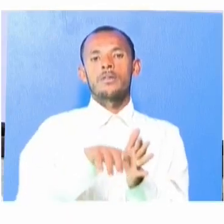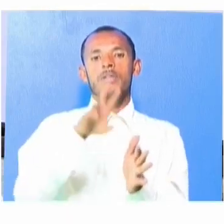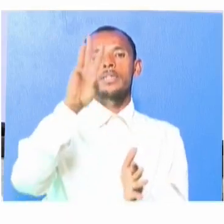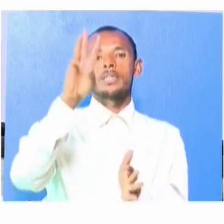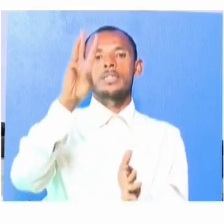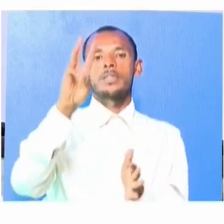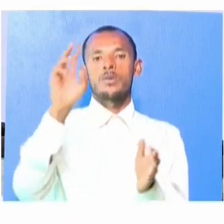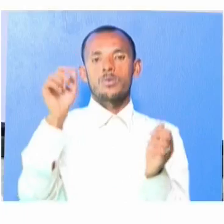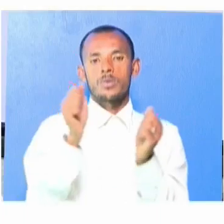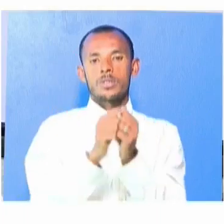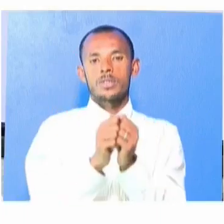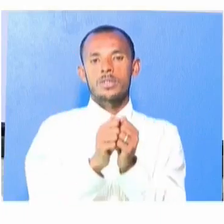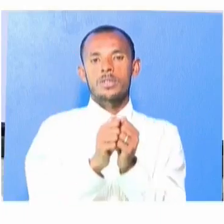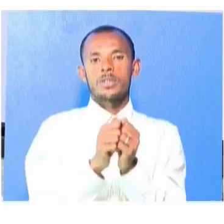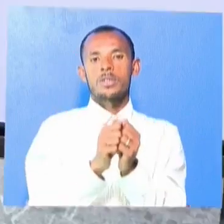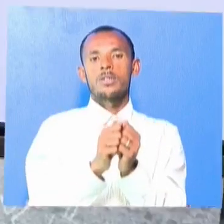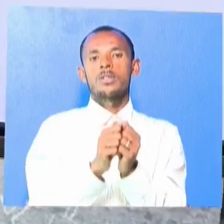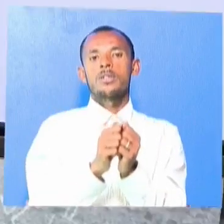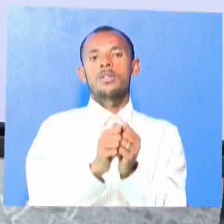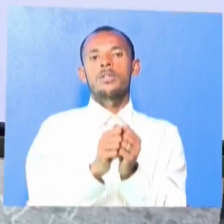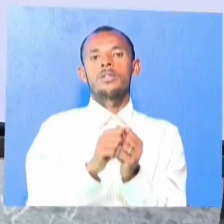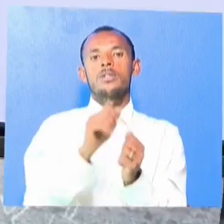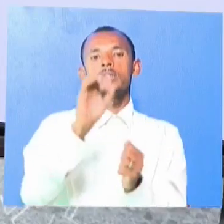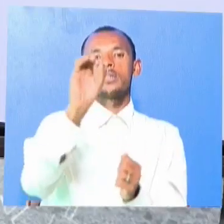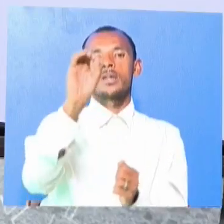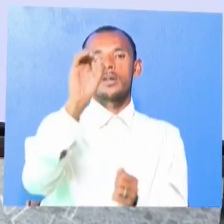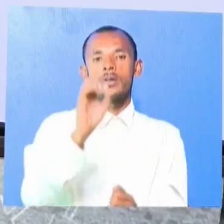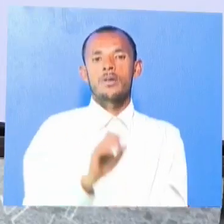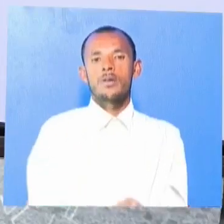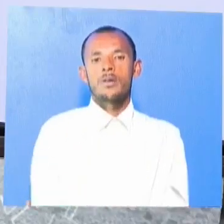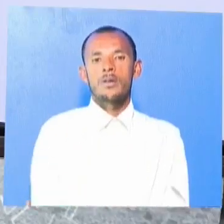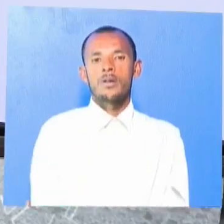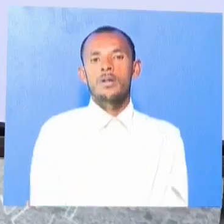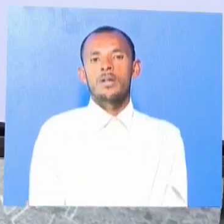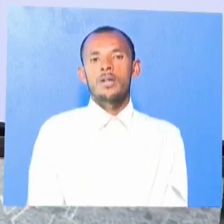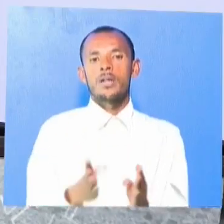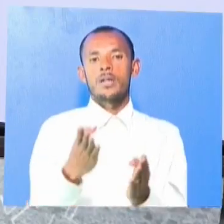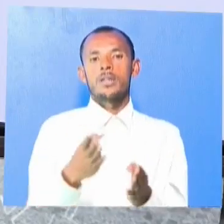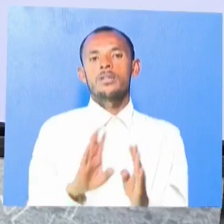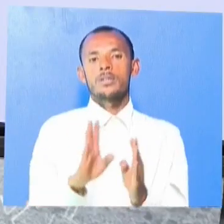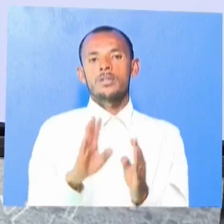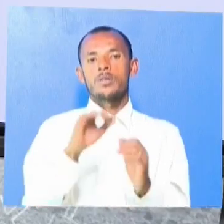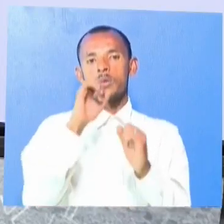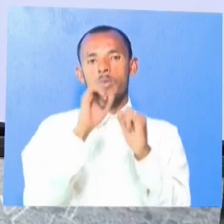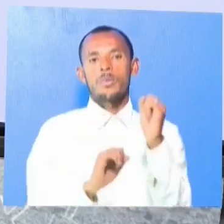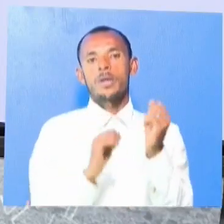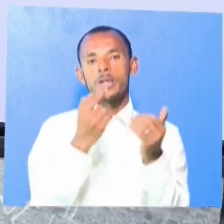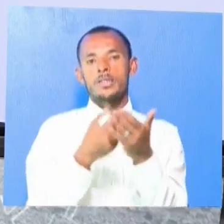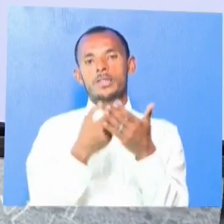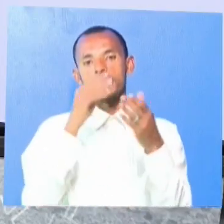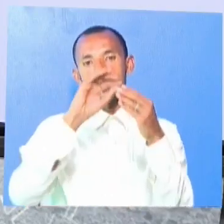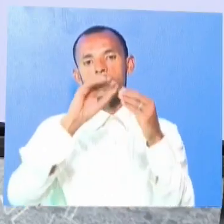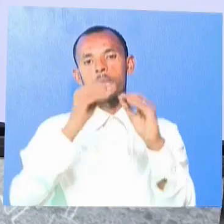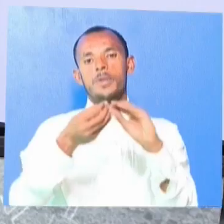-6 with 0. Now let's compare these numbers.